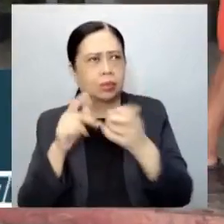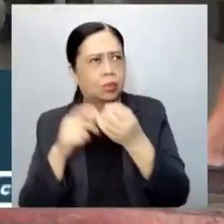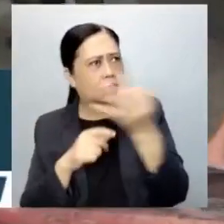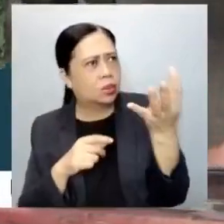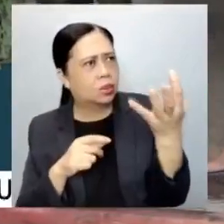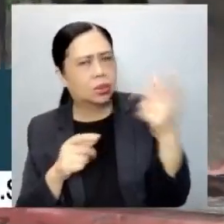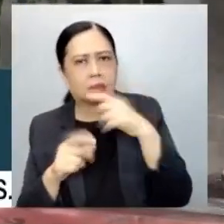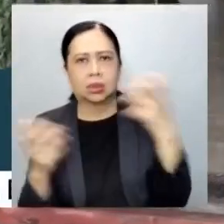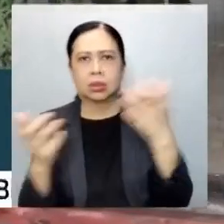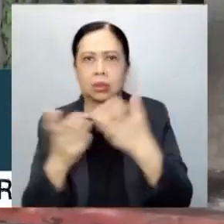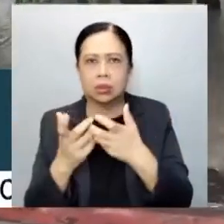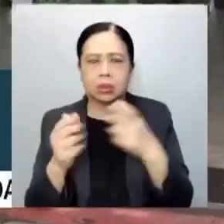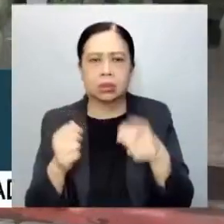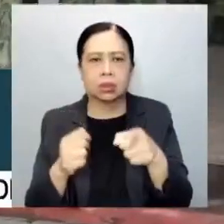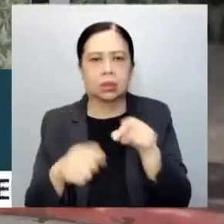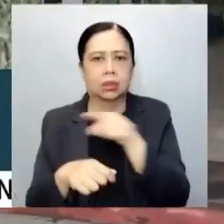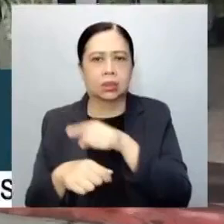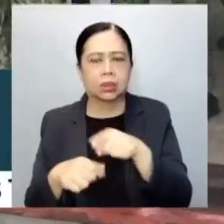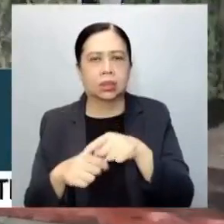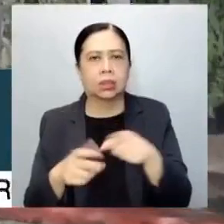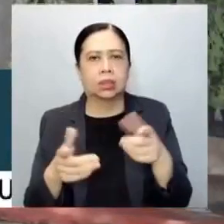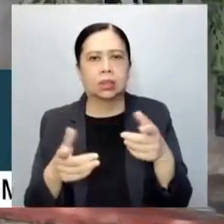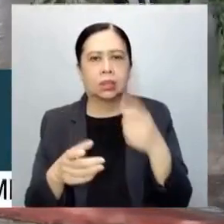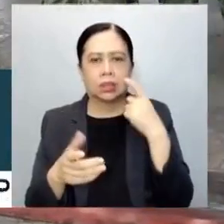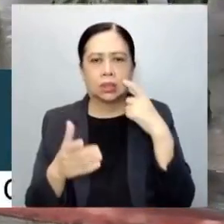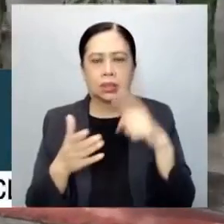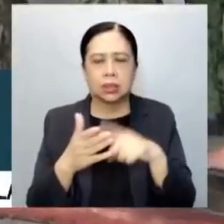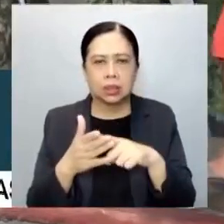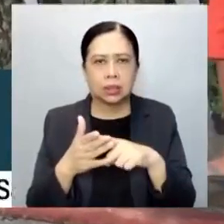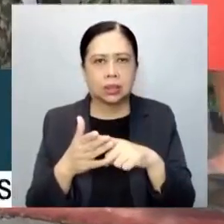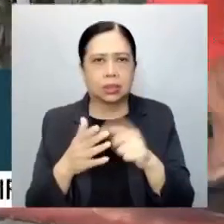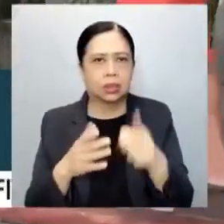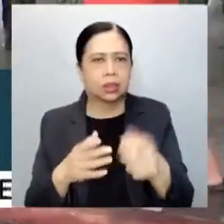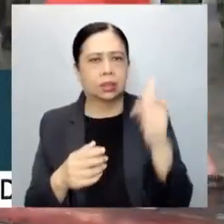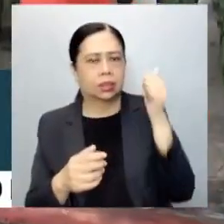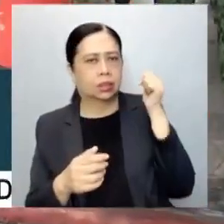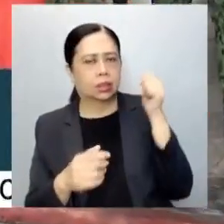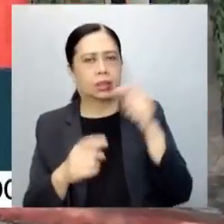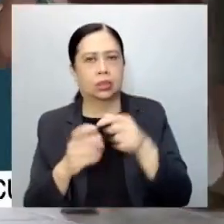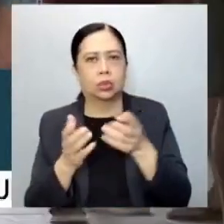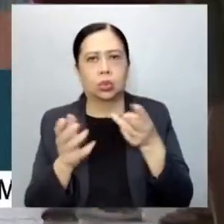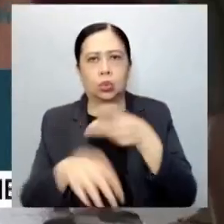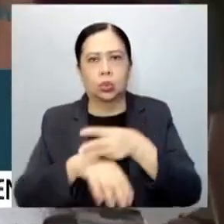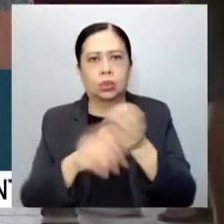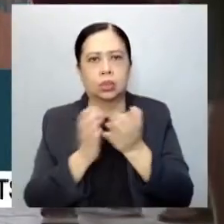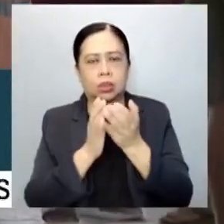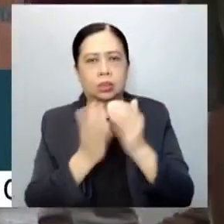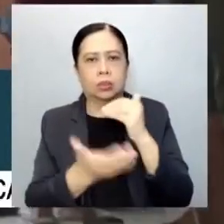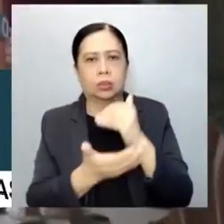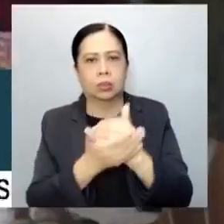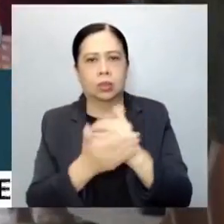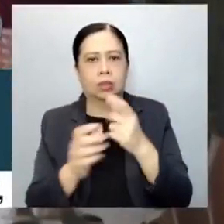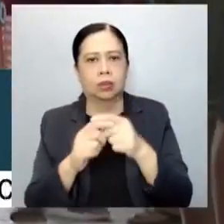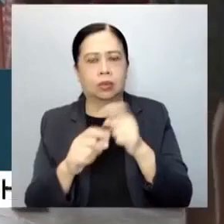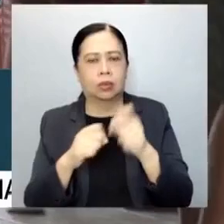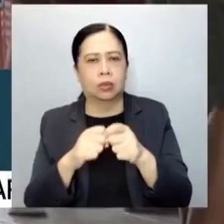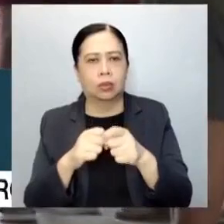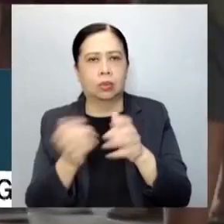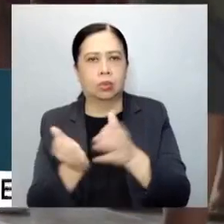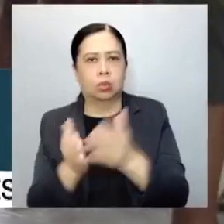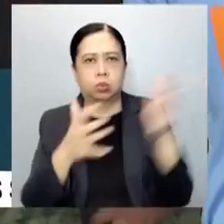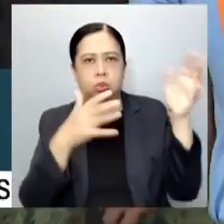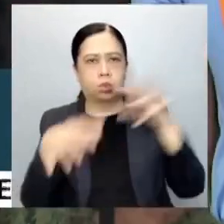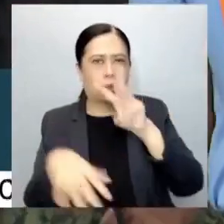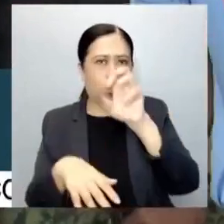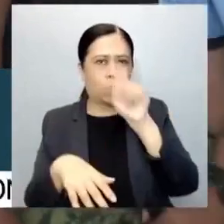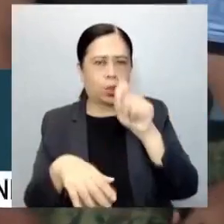tarpaulin trapped on the side and sides and rear of the wooden vessel to prevent passengers from getting wet by the rain was what